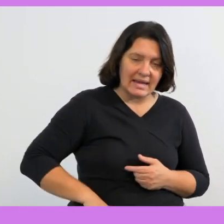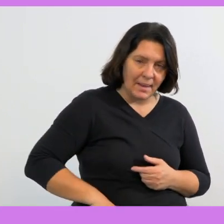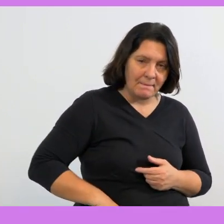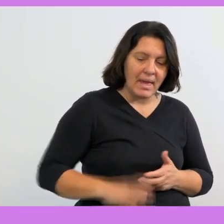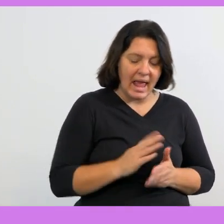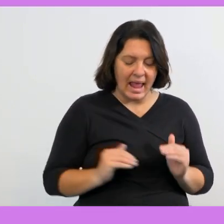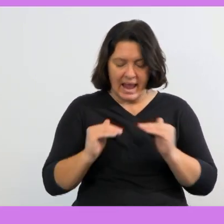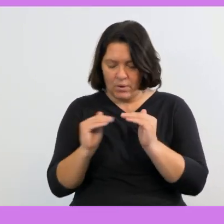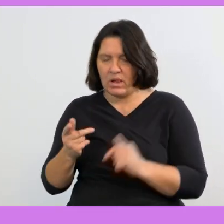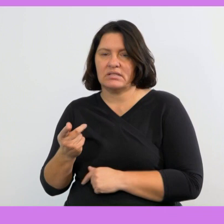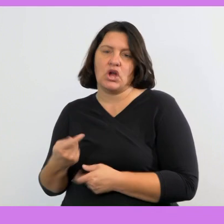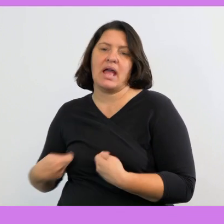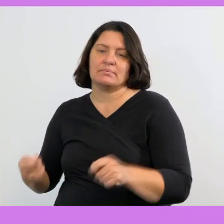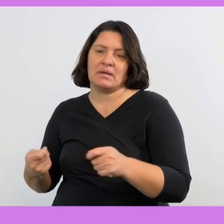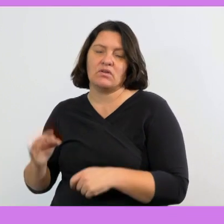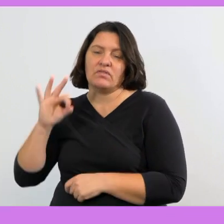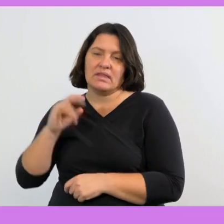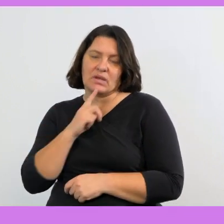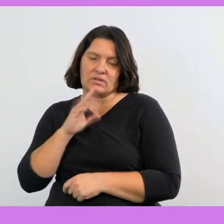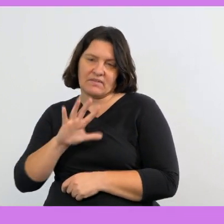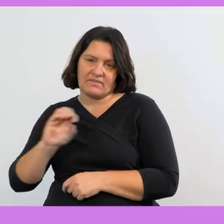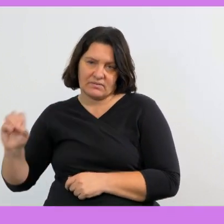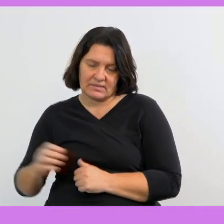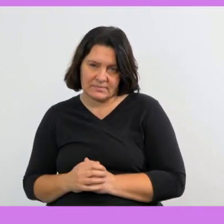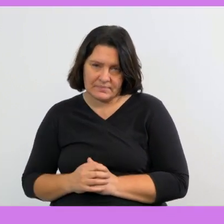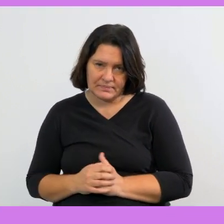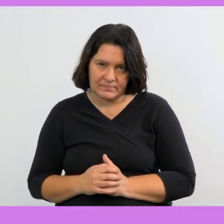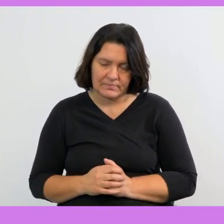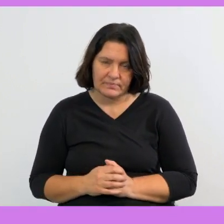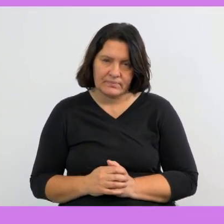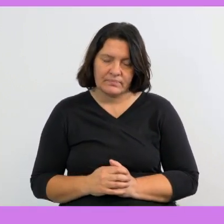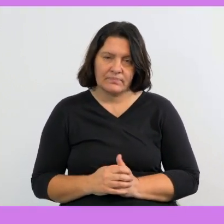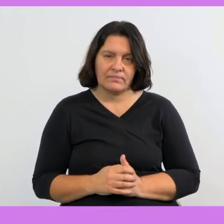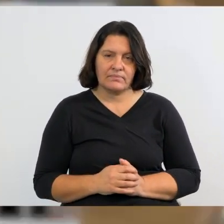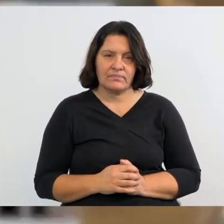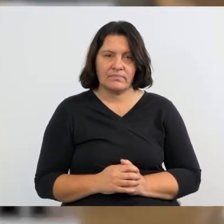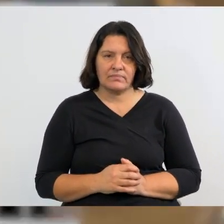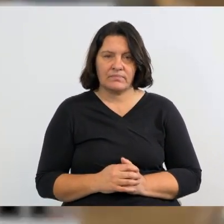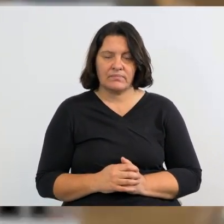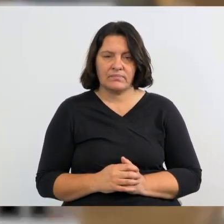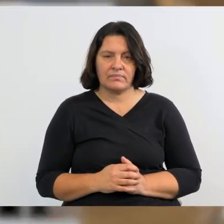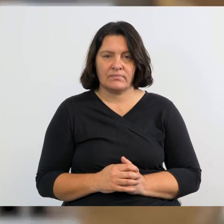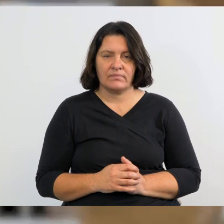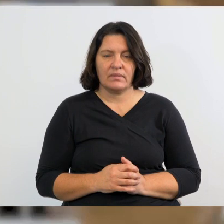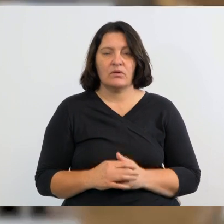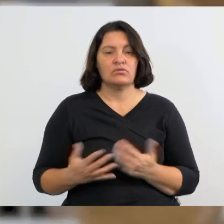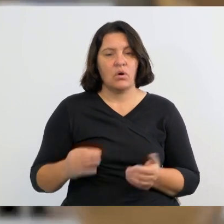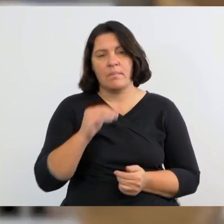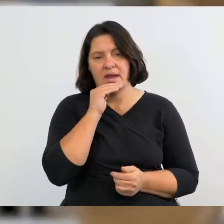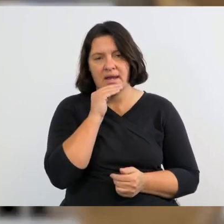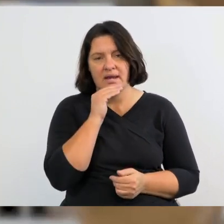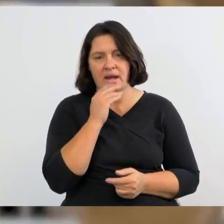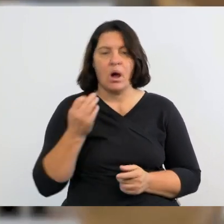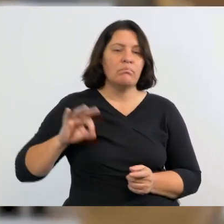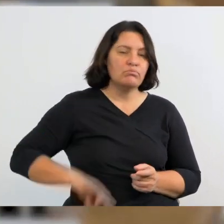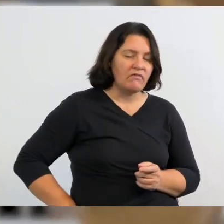the 3,600, equals the expense for the fixed cost, or the fixed cost of 3,600 rand. So meaning there will